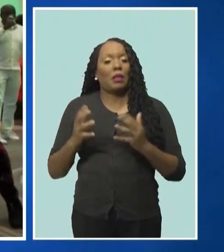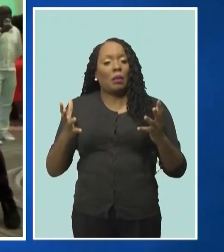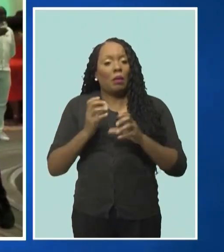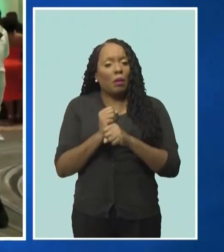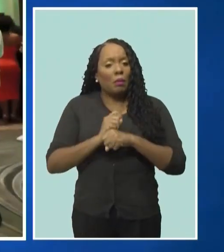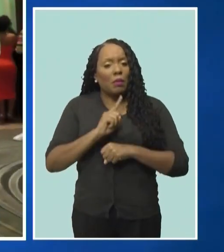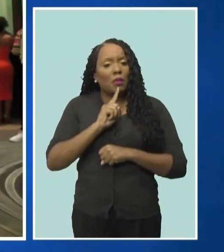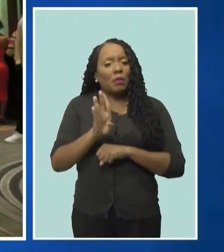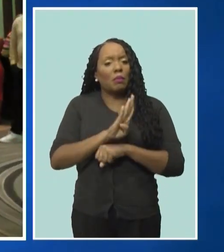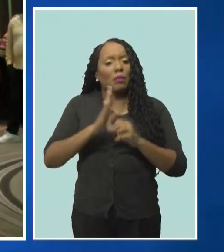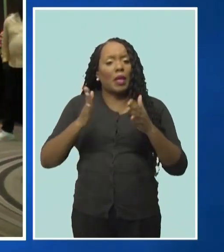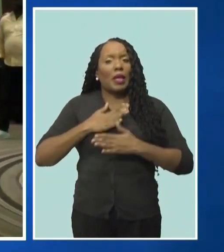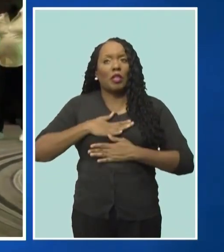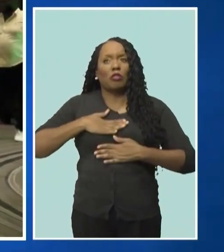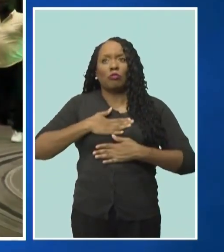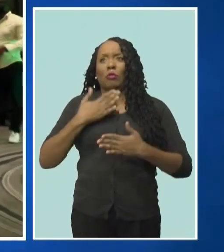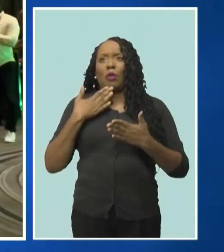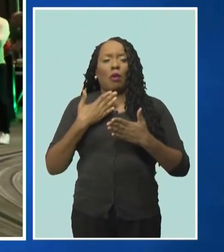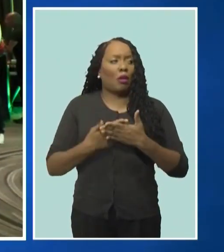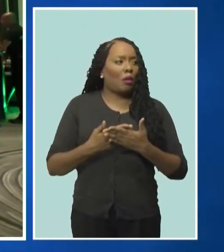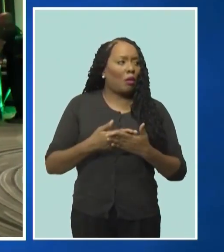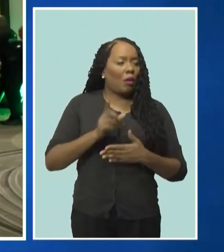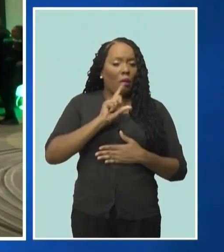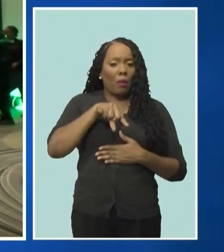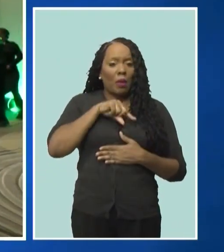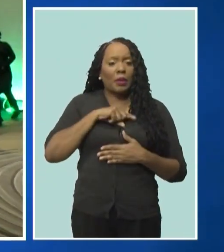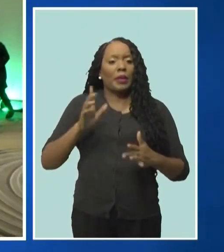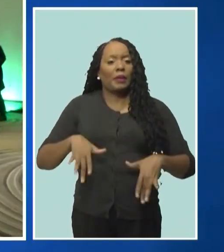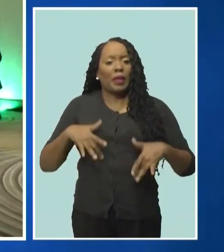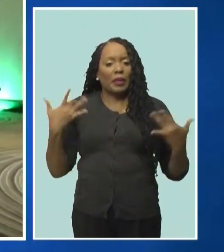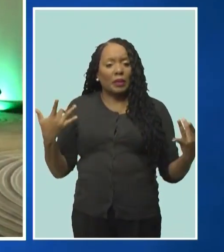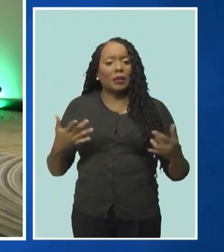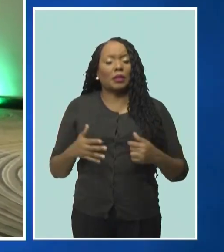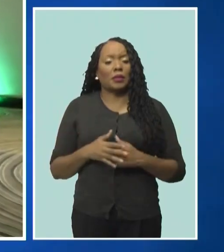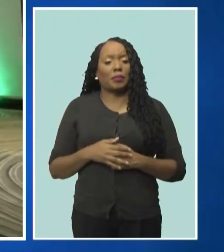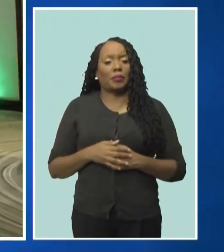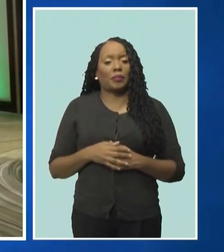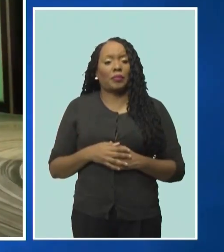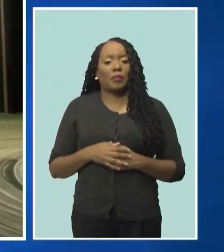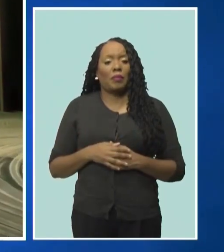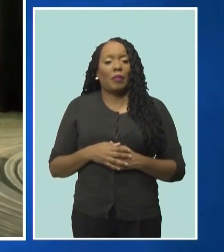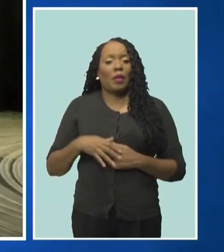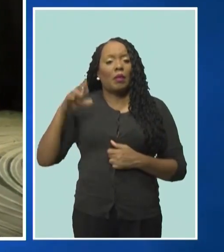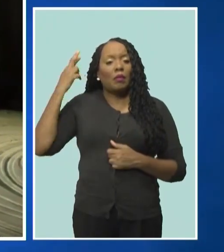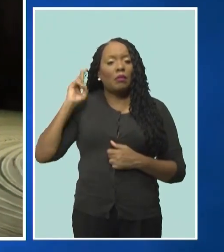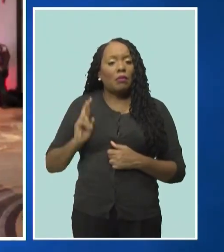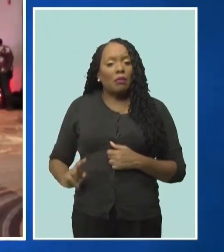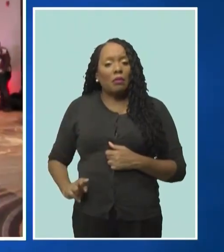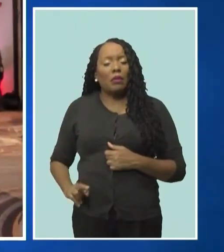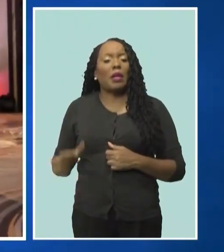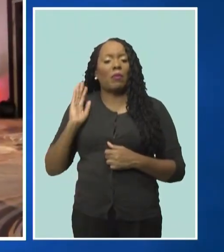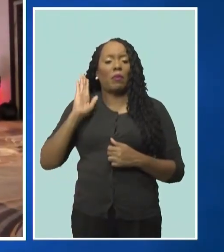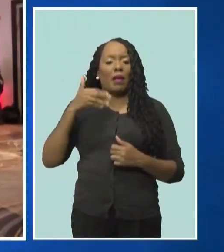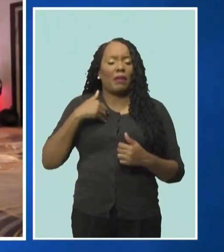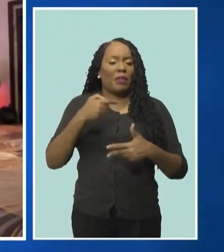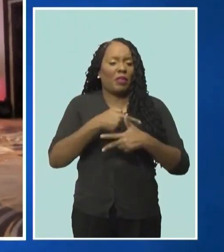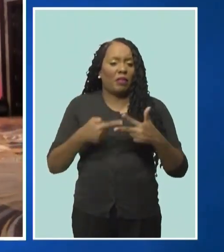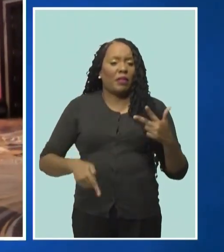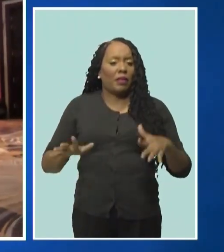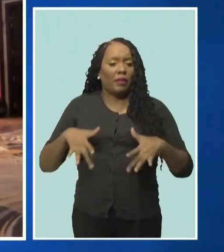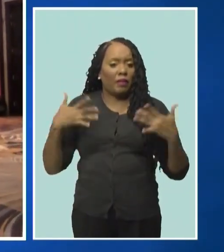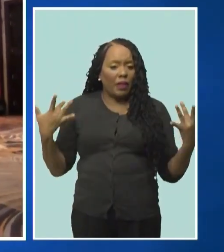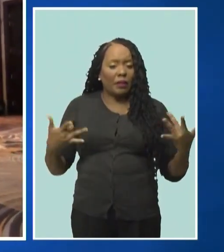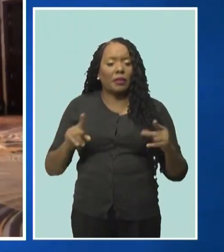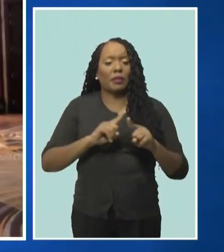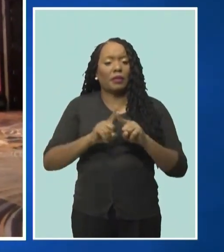Barbadians enjoy quality reggae events in the month of April. Legends of Reggae, the Showdown, and Reggae in the Gardens are the three events